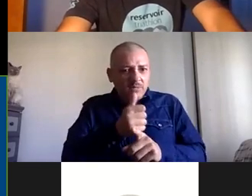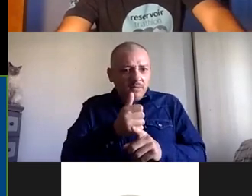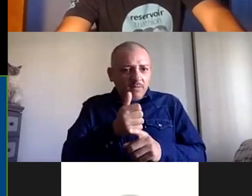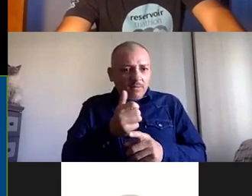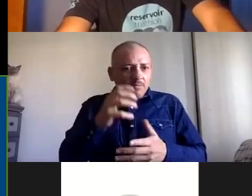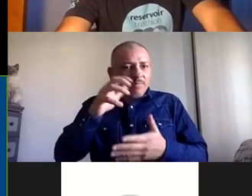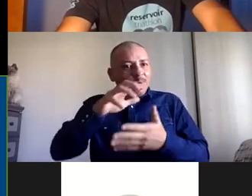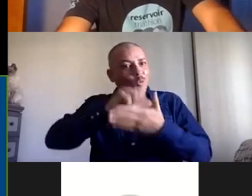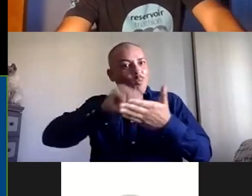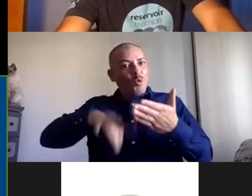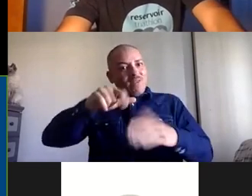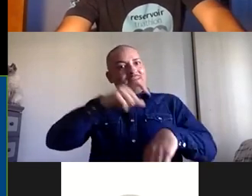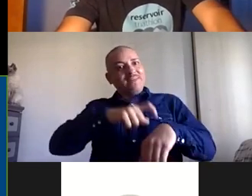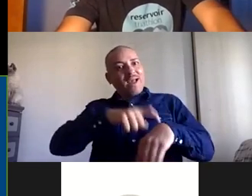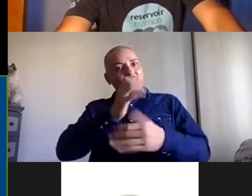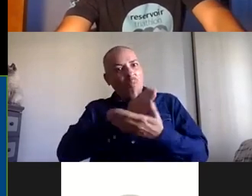time component.